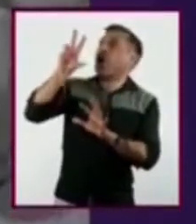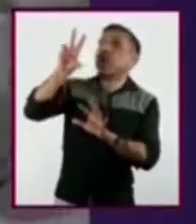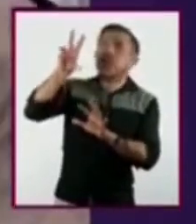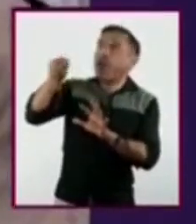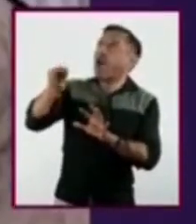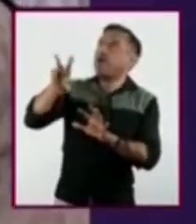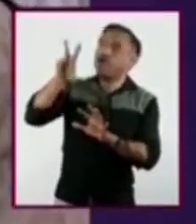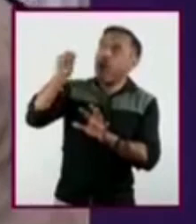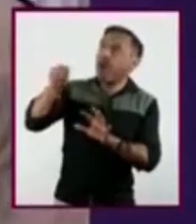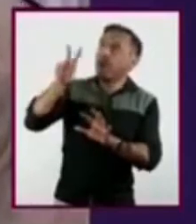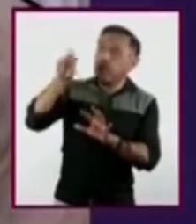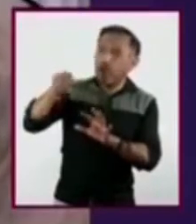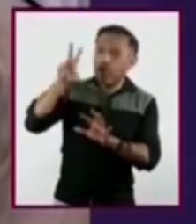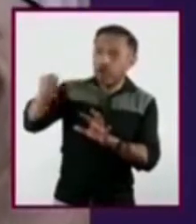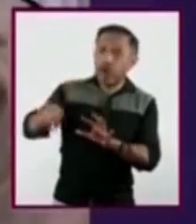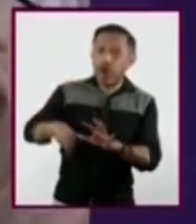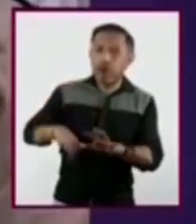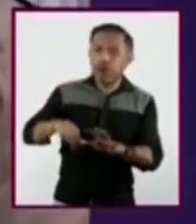no, no,